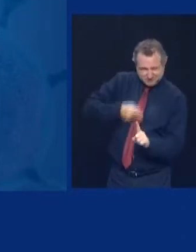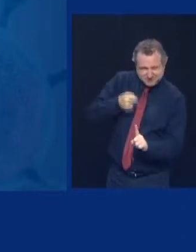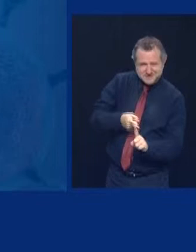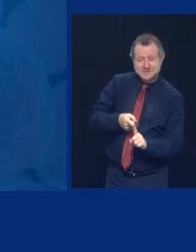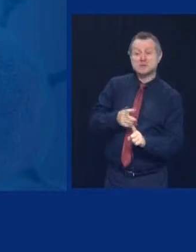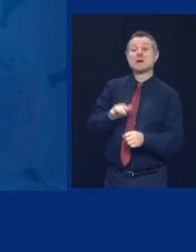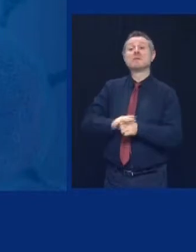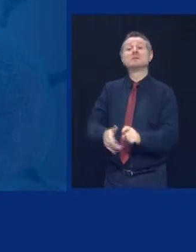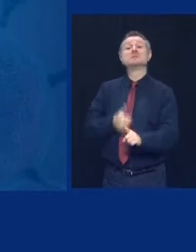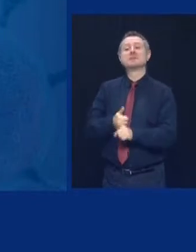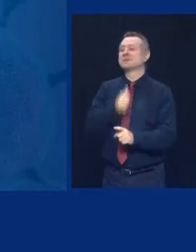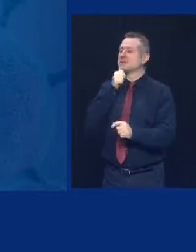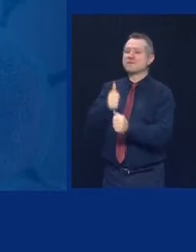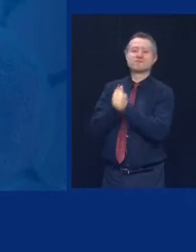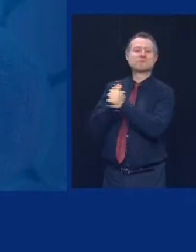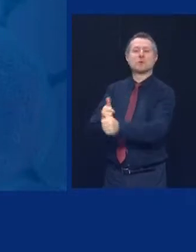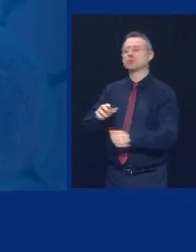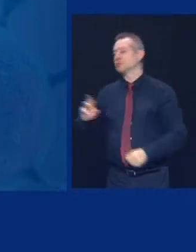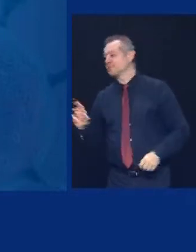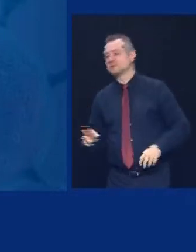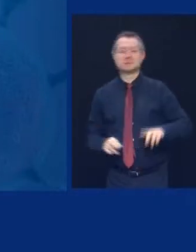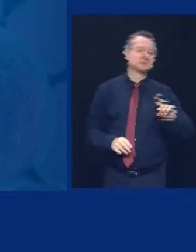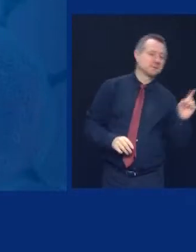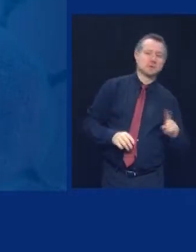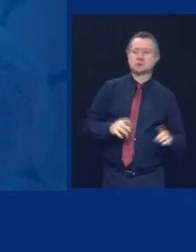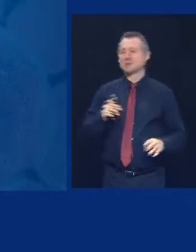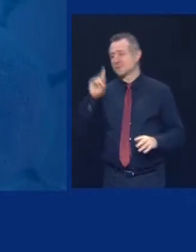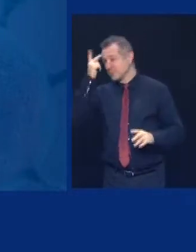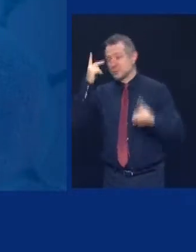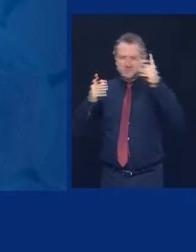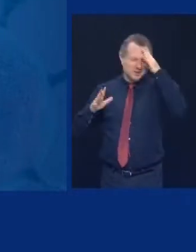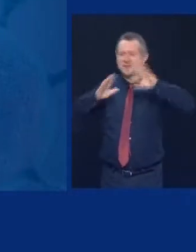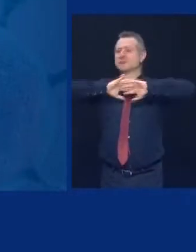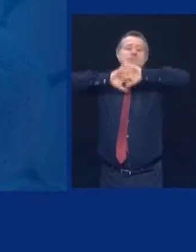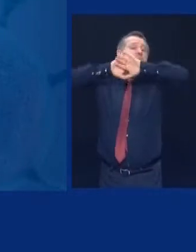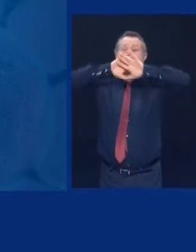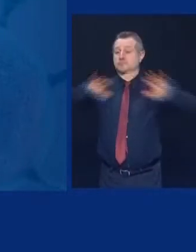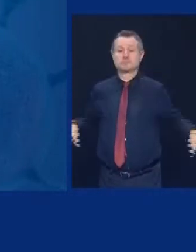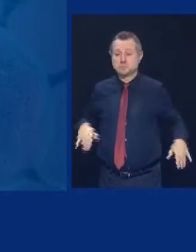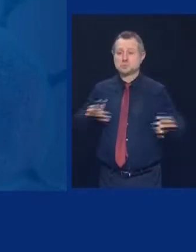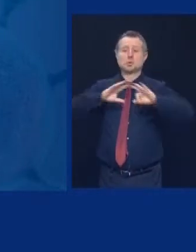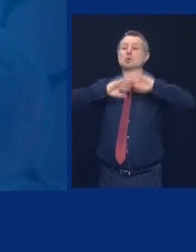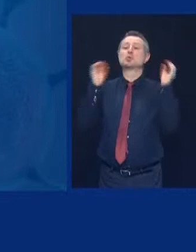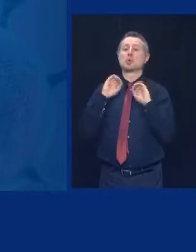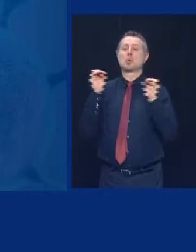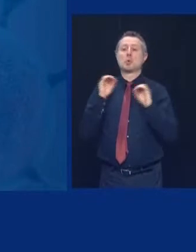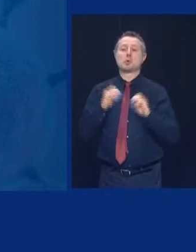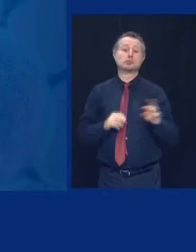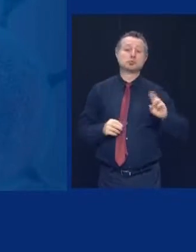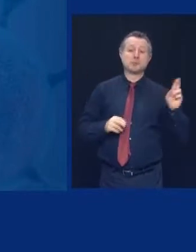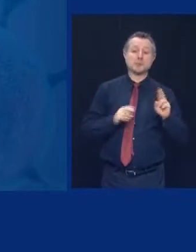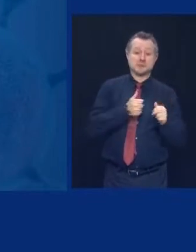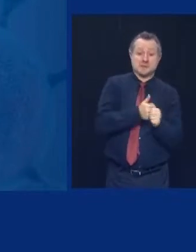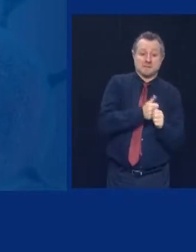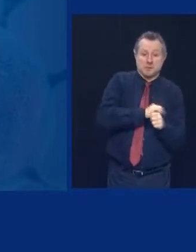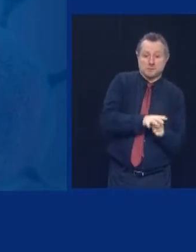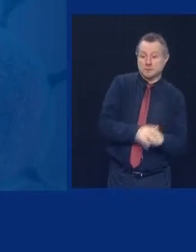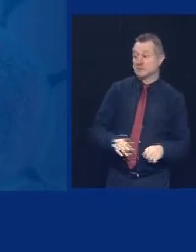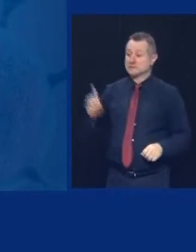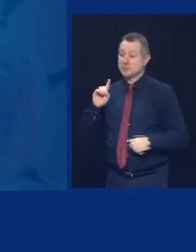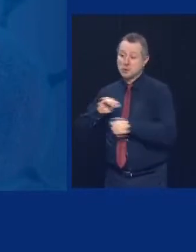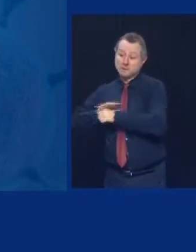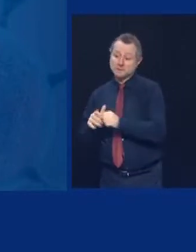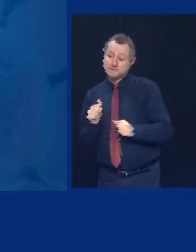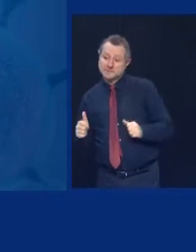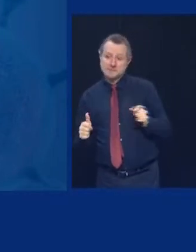politics. They've never found a Republican virus or a Democratic virus, despite all the research. They've